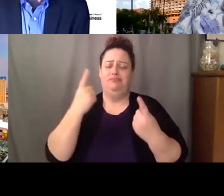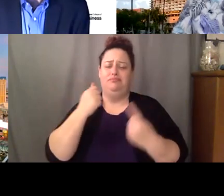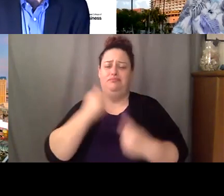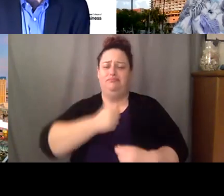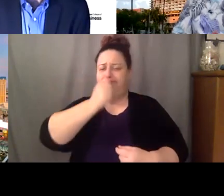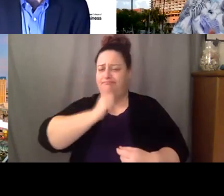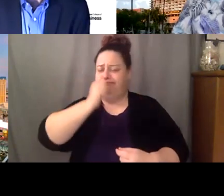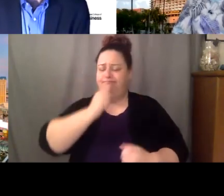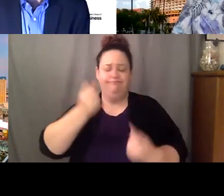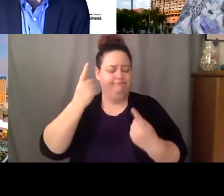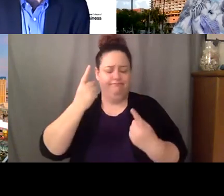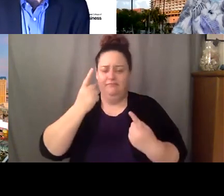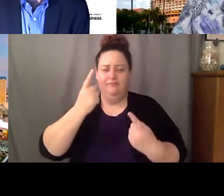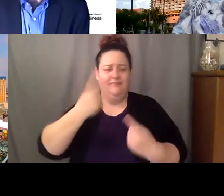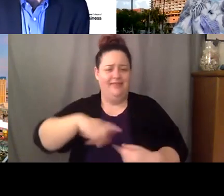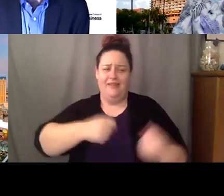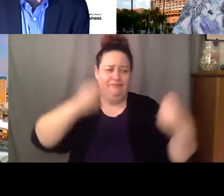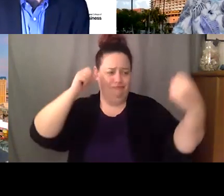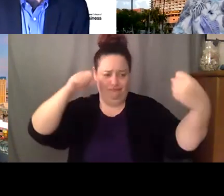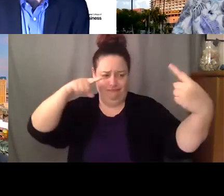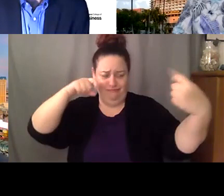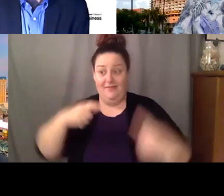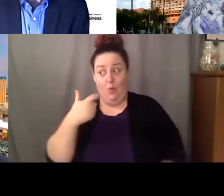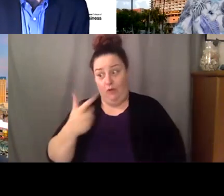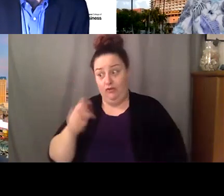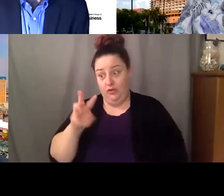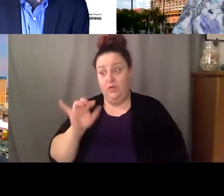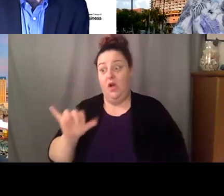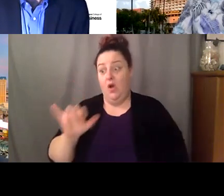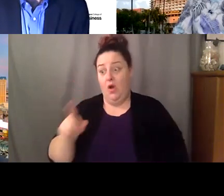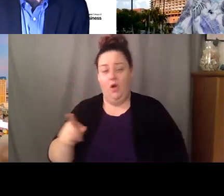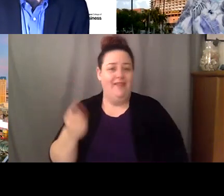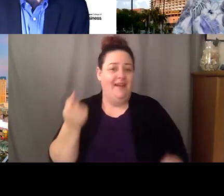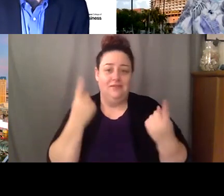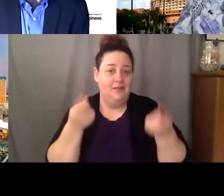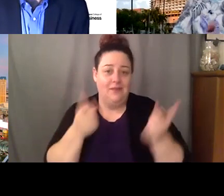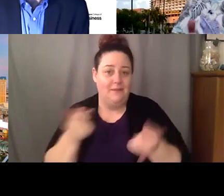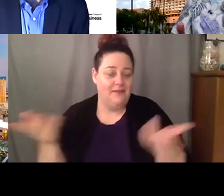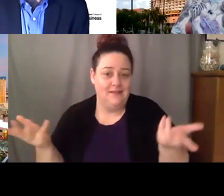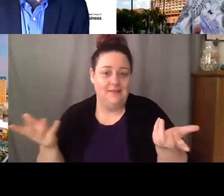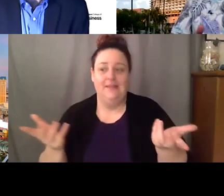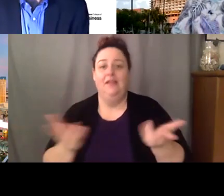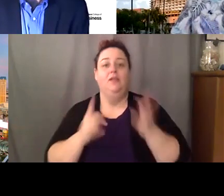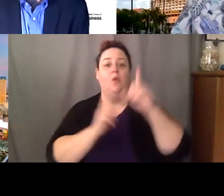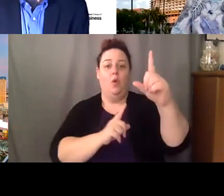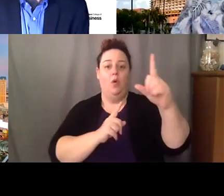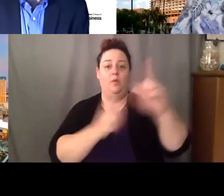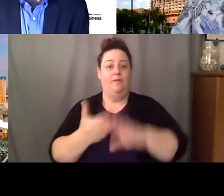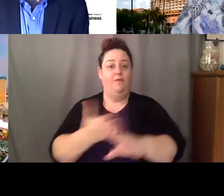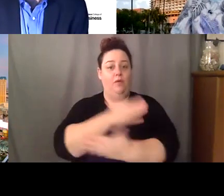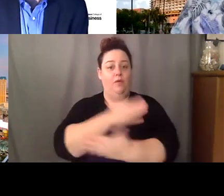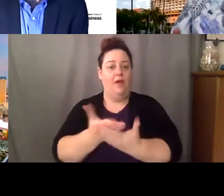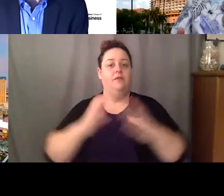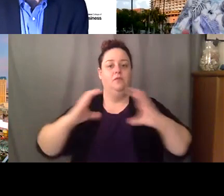They get it. They watch the news. They know what's going on. And communicate with them prior to their